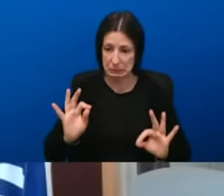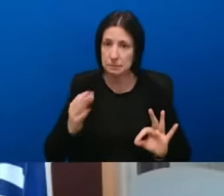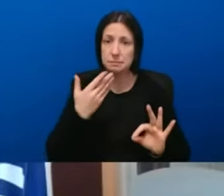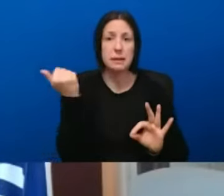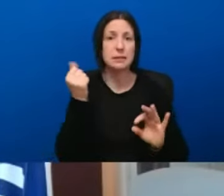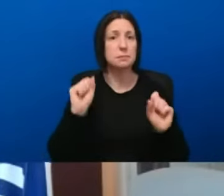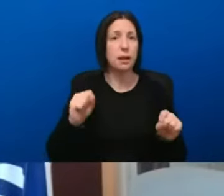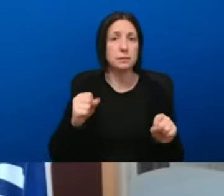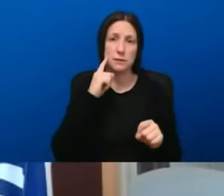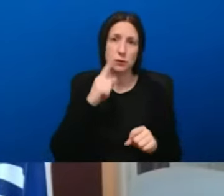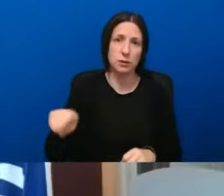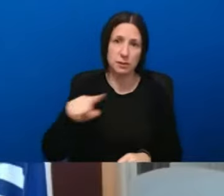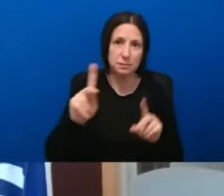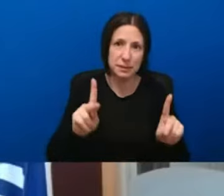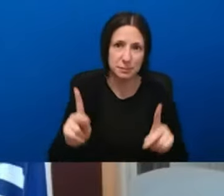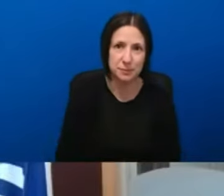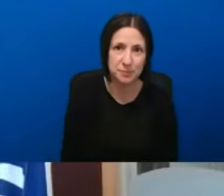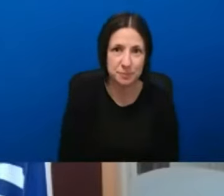public of BC.